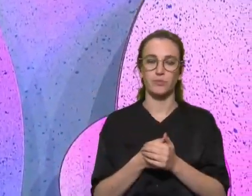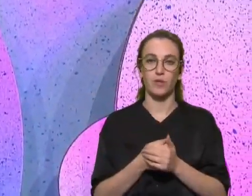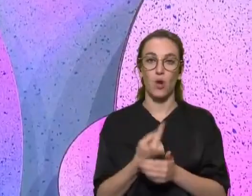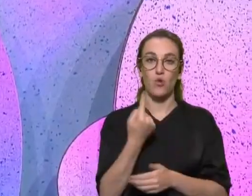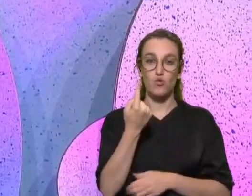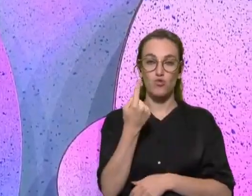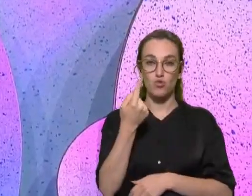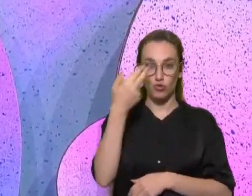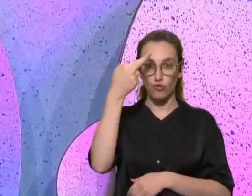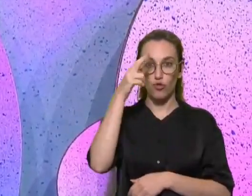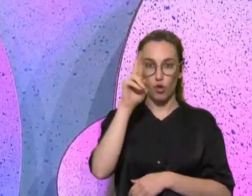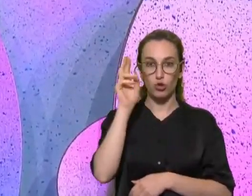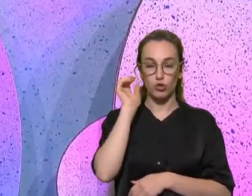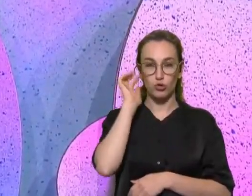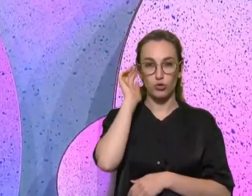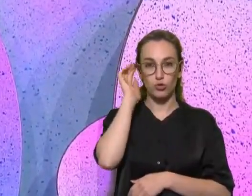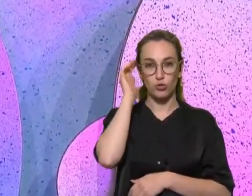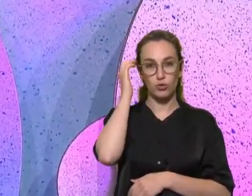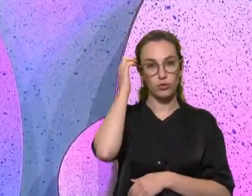so